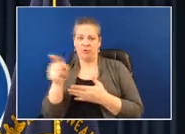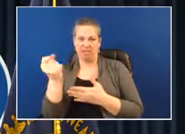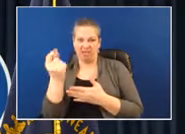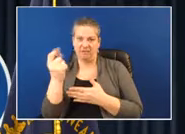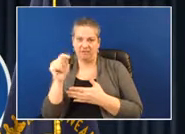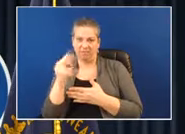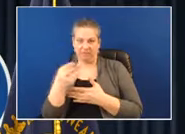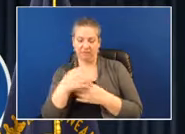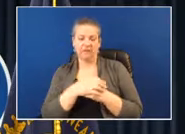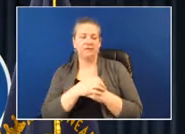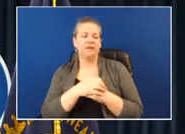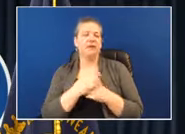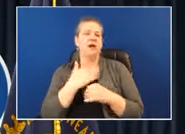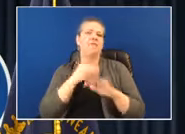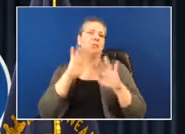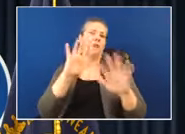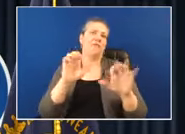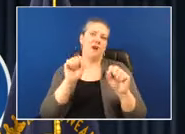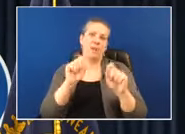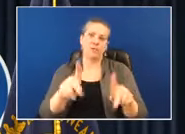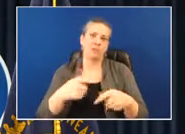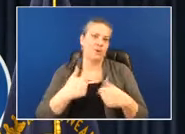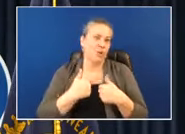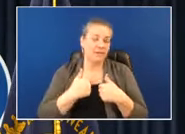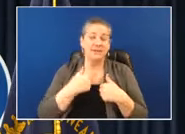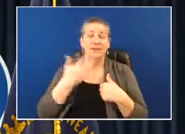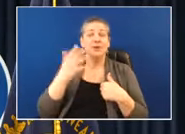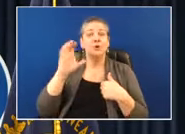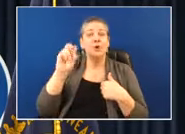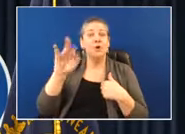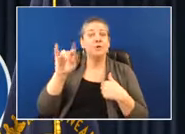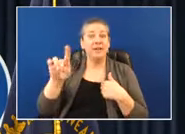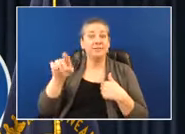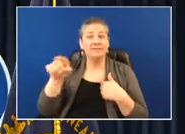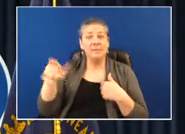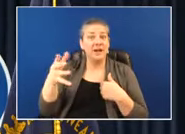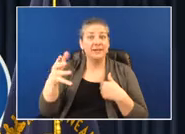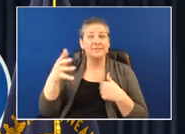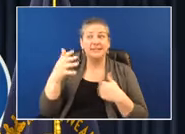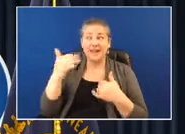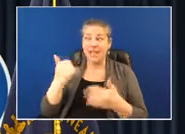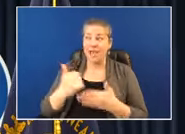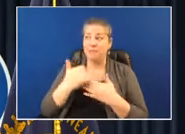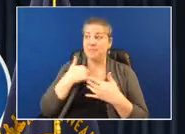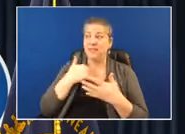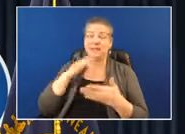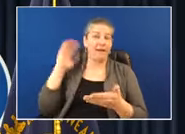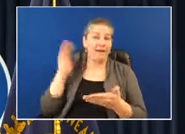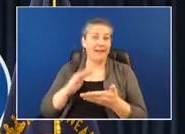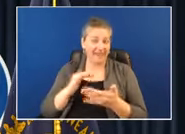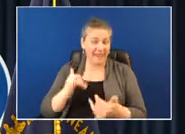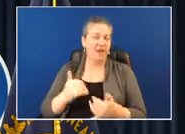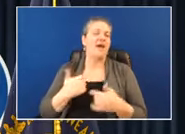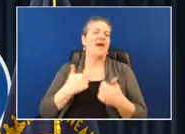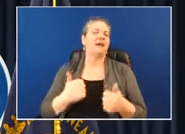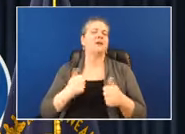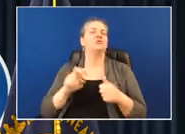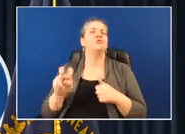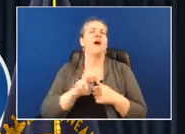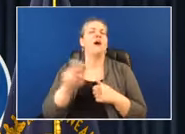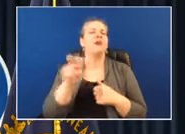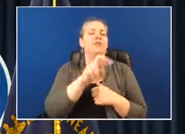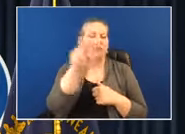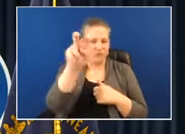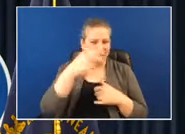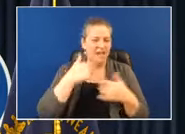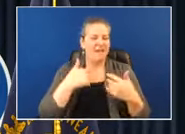the wonderful opportunity, as COVID has receded a bit, to travel the state. Over 2 months or so, I'll be at about 21 of the 61